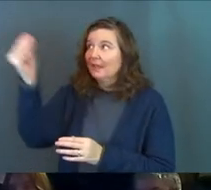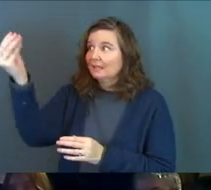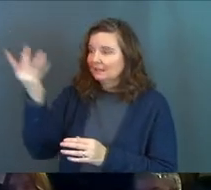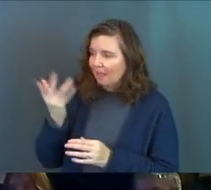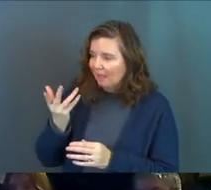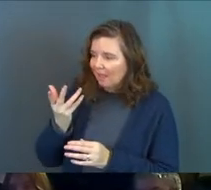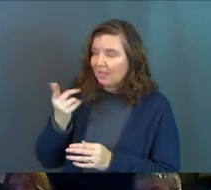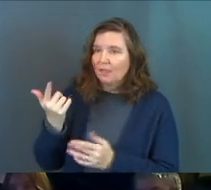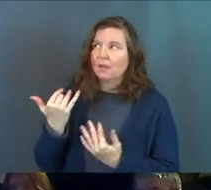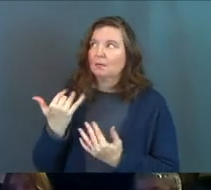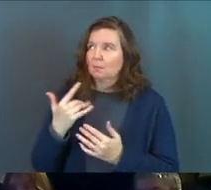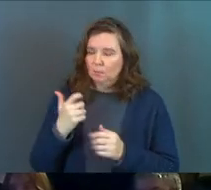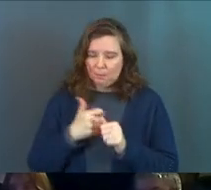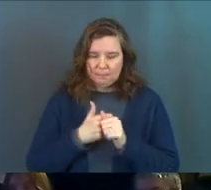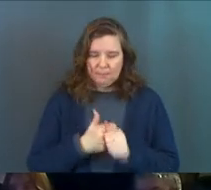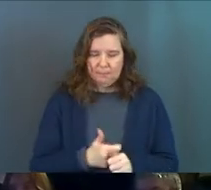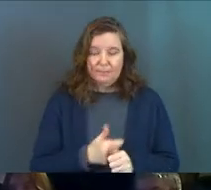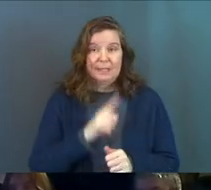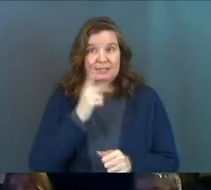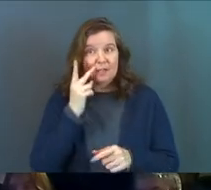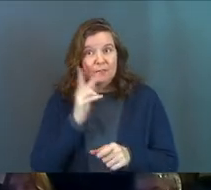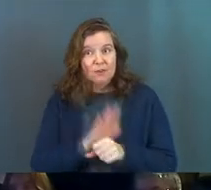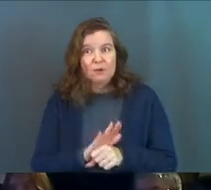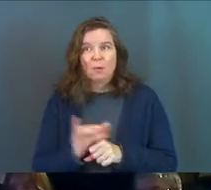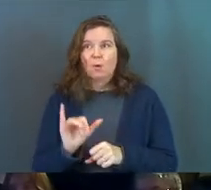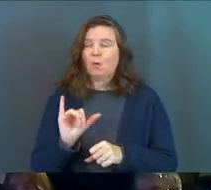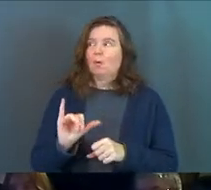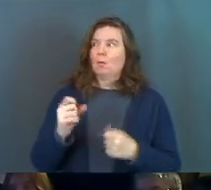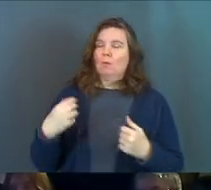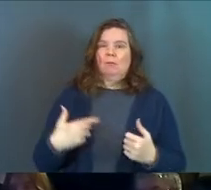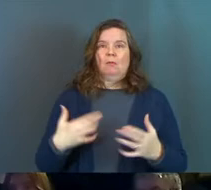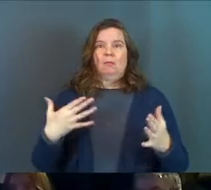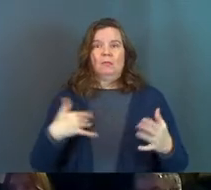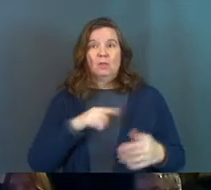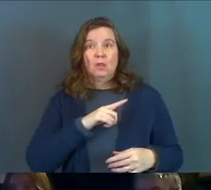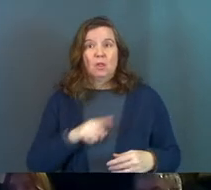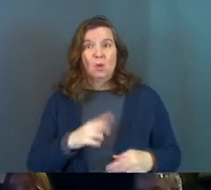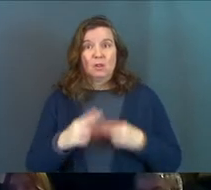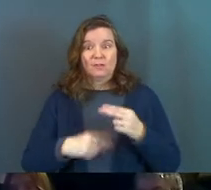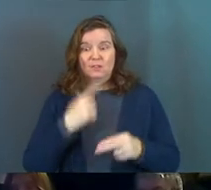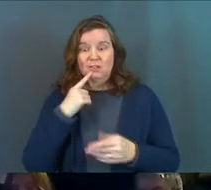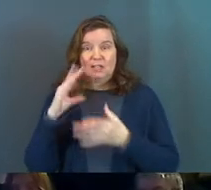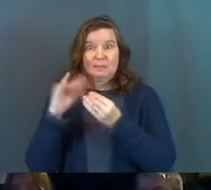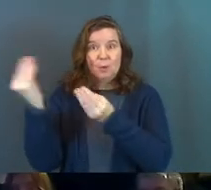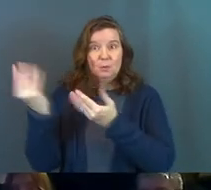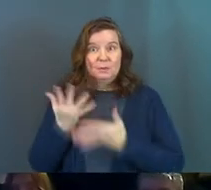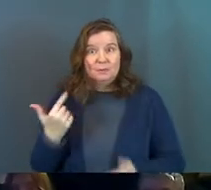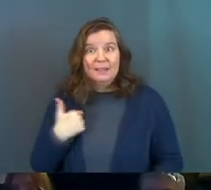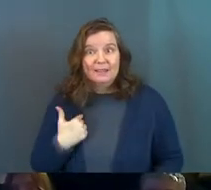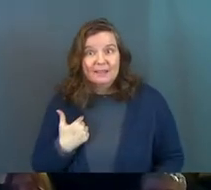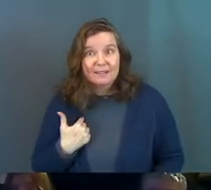you. And then he wants you to walk and see it get confirmed. And then you're like, oh my gosh, the Lord of the universe just spoke to me.